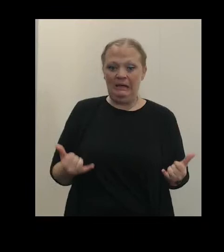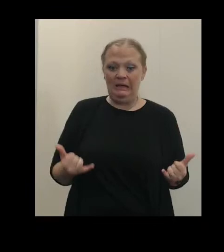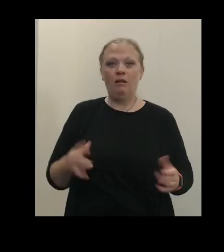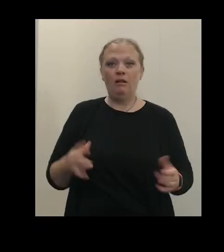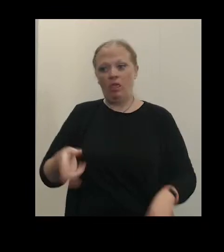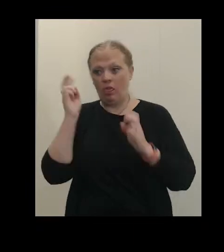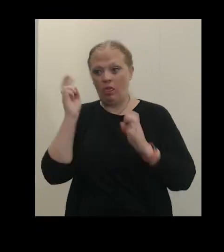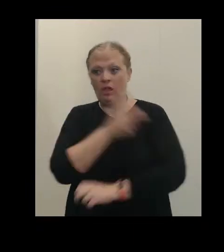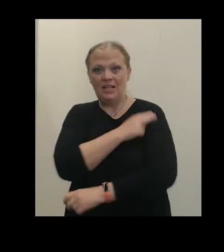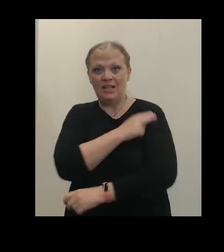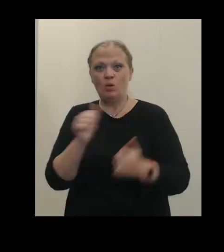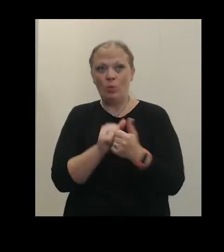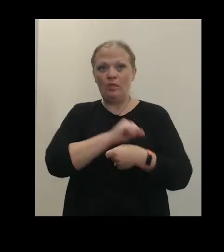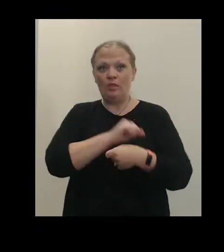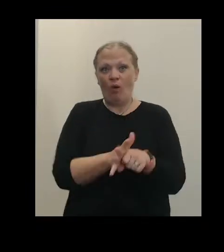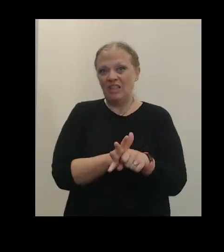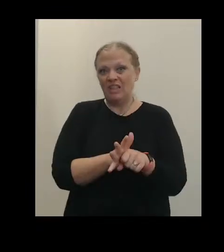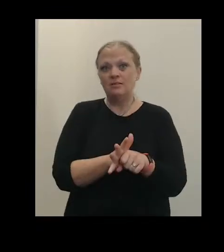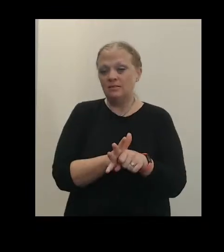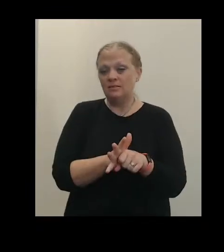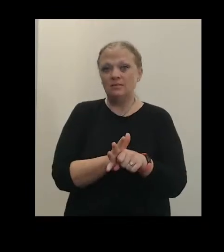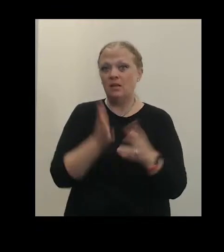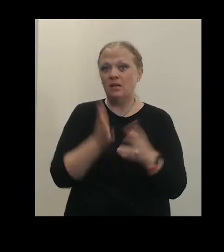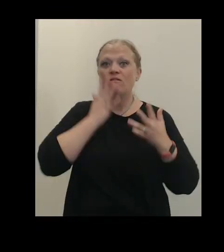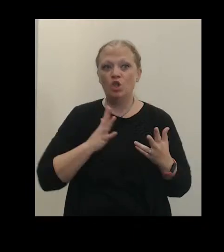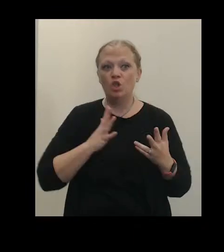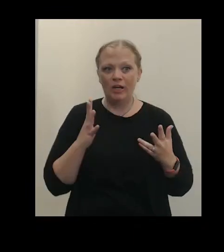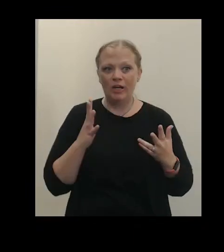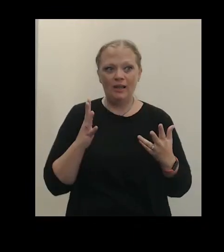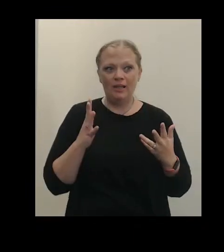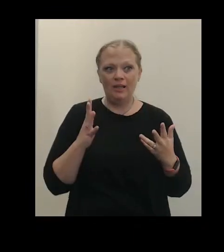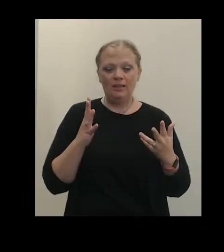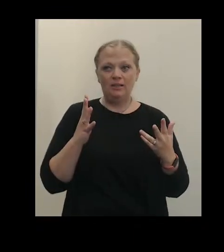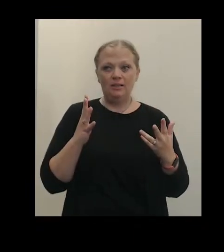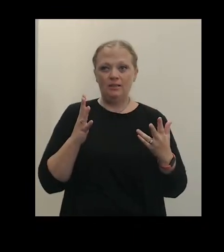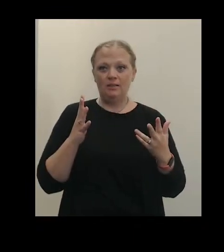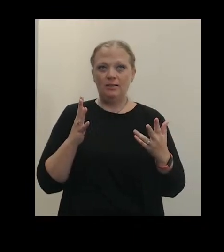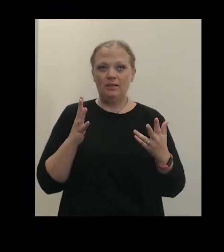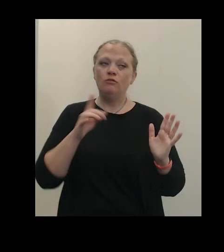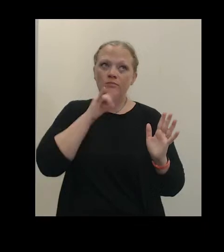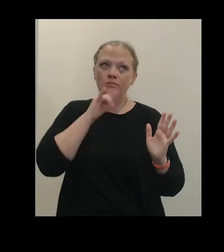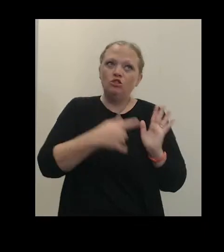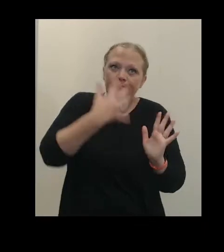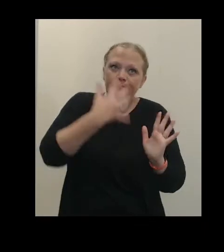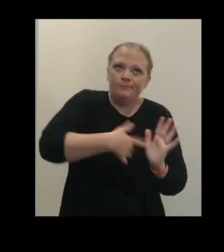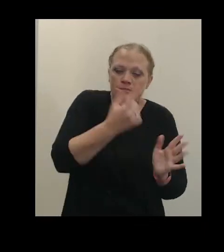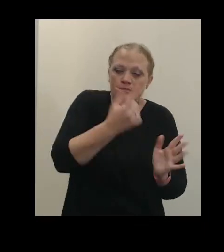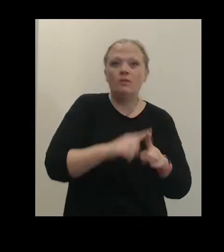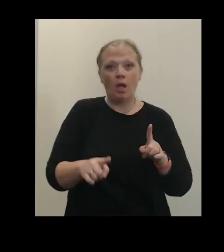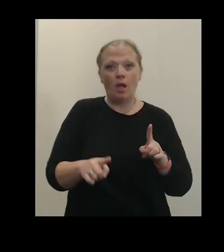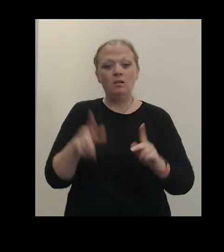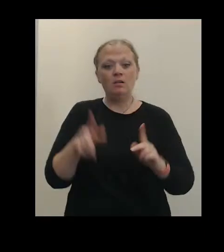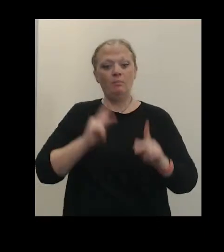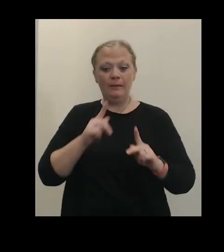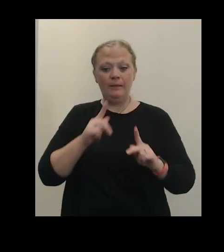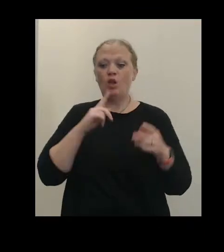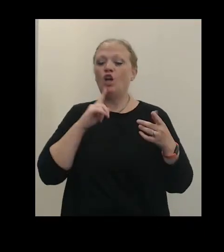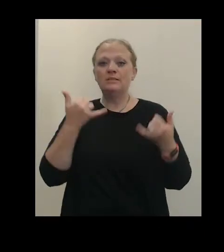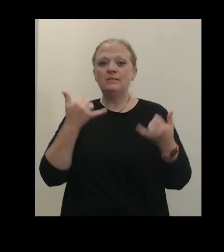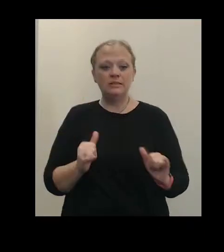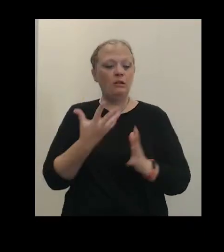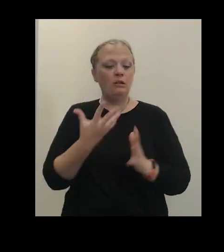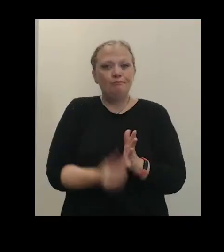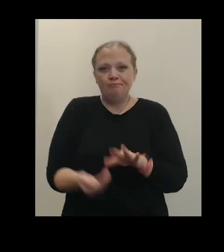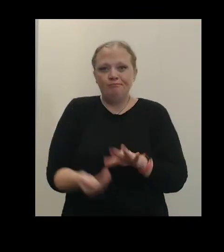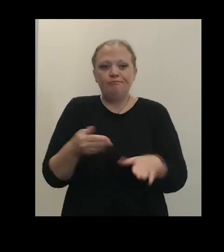hospital with COVID-19, and unfortunately, though infrequently, but there are people who are still perishing in our county as